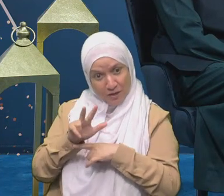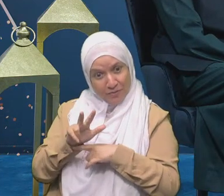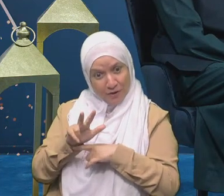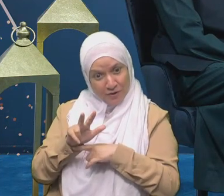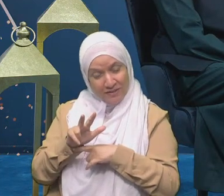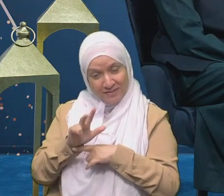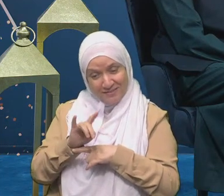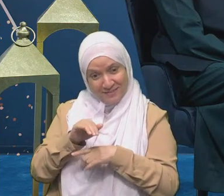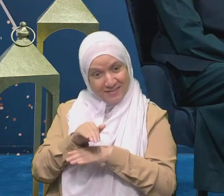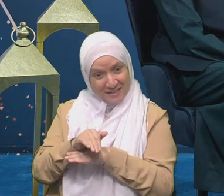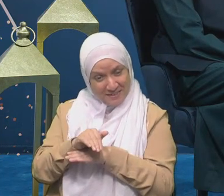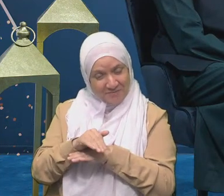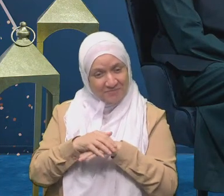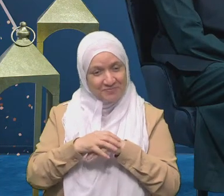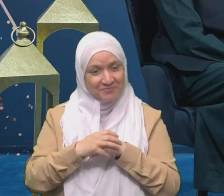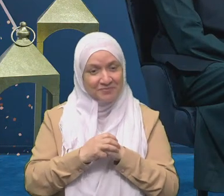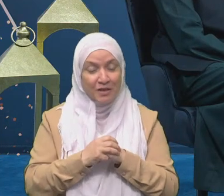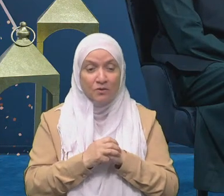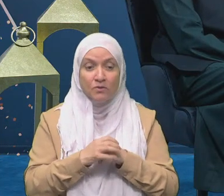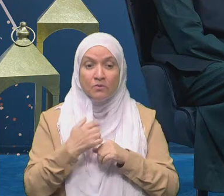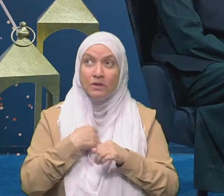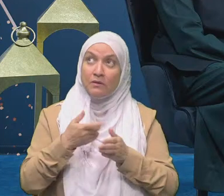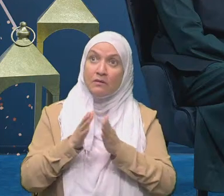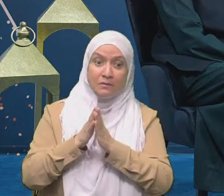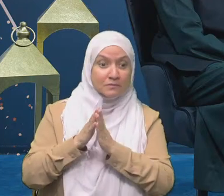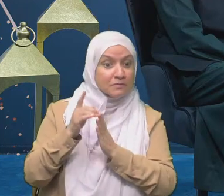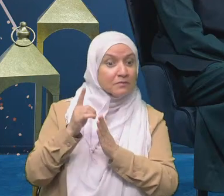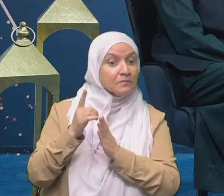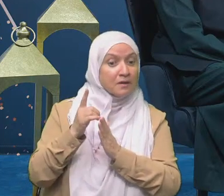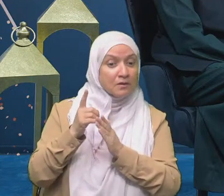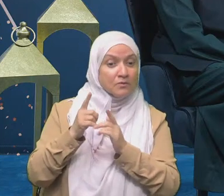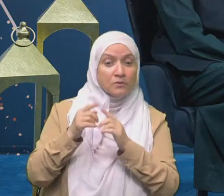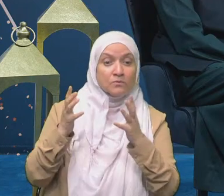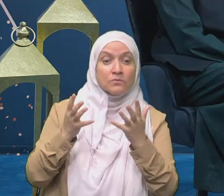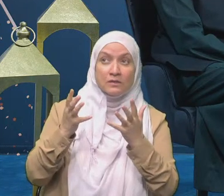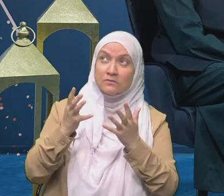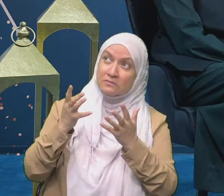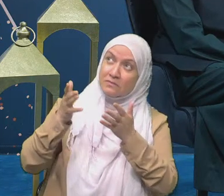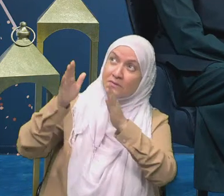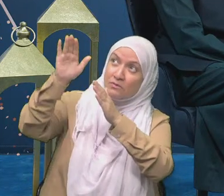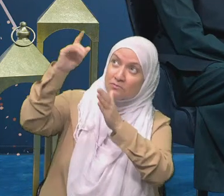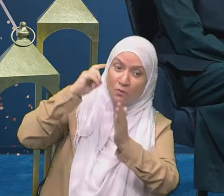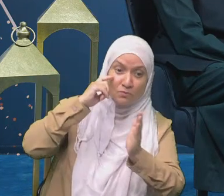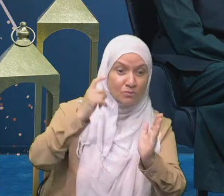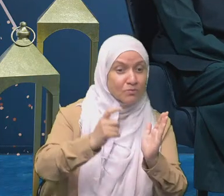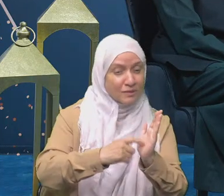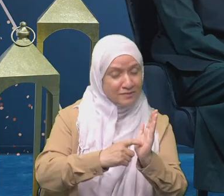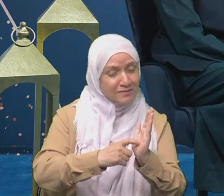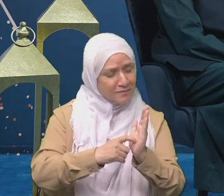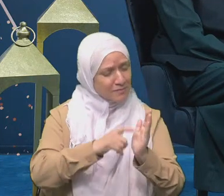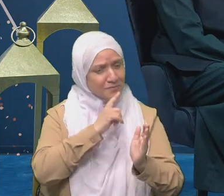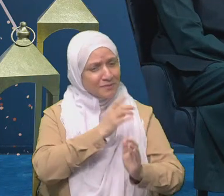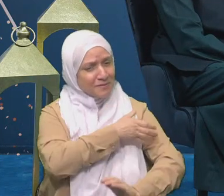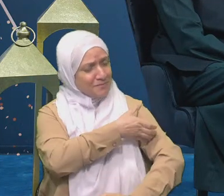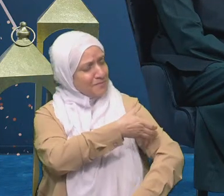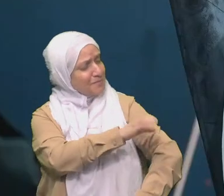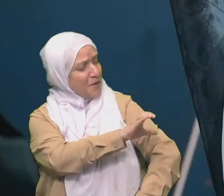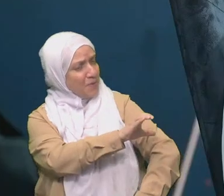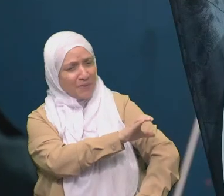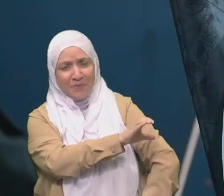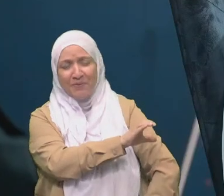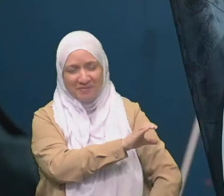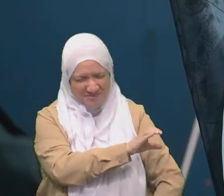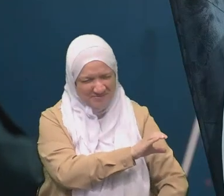count us among those who witness Laylatul Qadr, Ya Rabbil Alameen, and give us the blessings of Laylatul Qadr, Ya Rabbil Alameen. And we ask Allah subhanahu wa ta'ala to give us